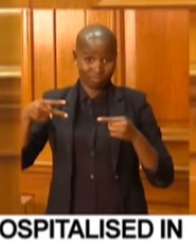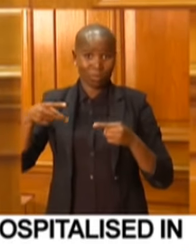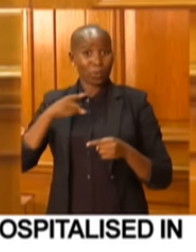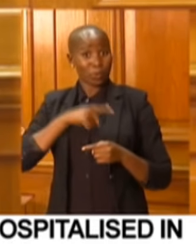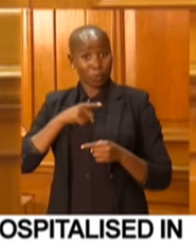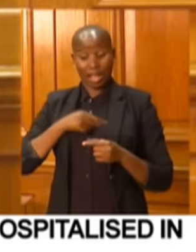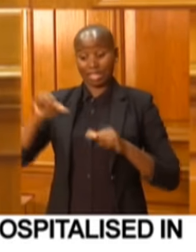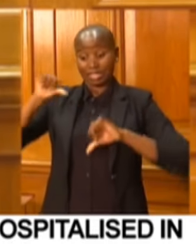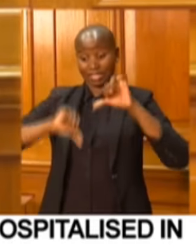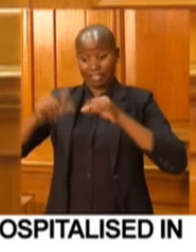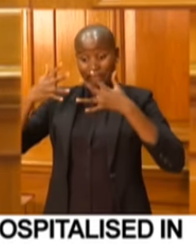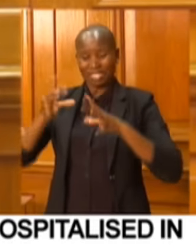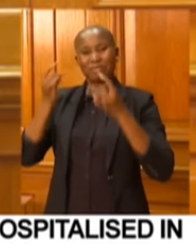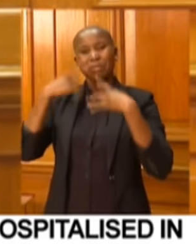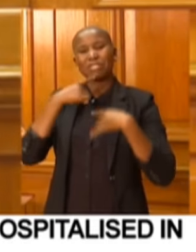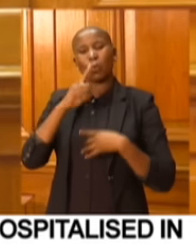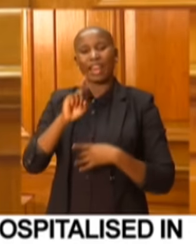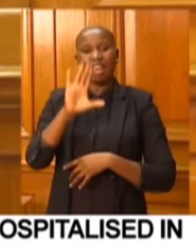scientists, as